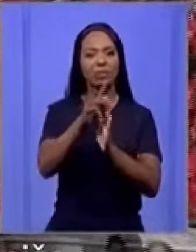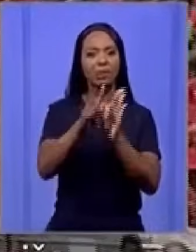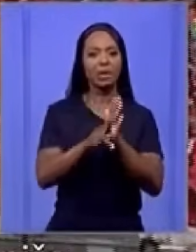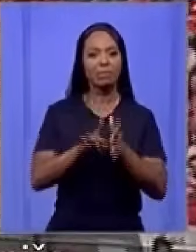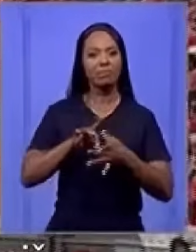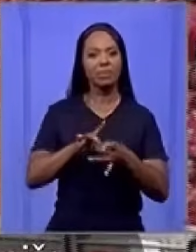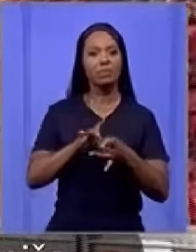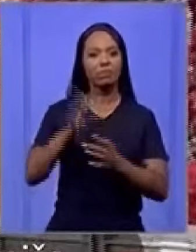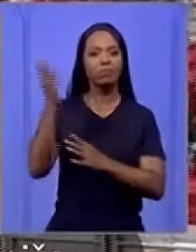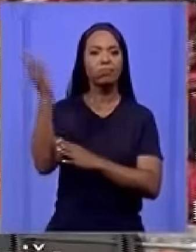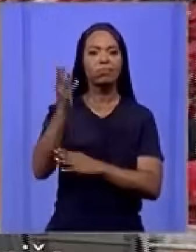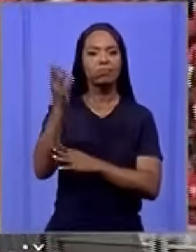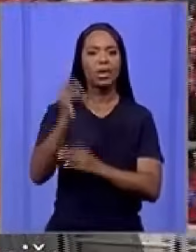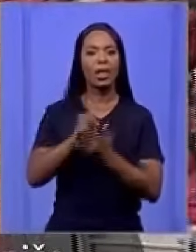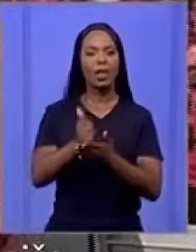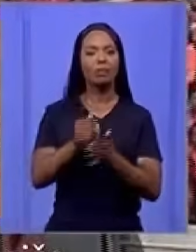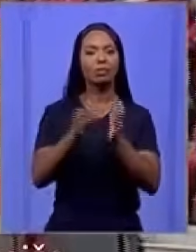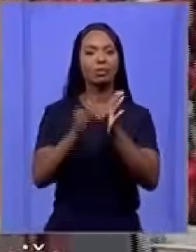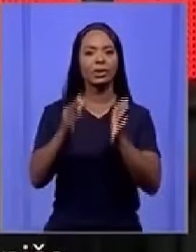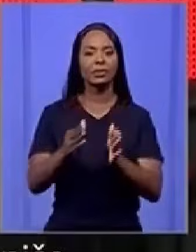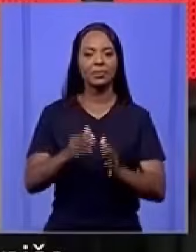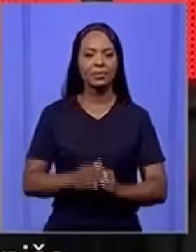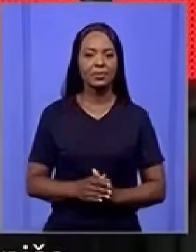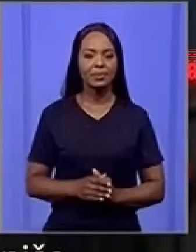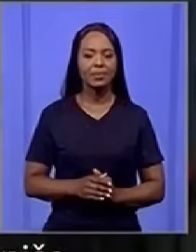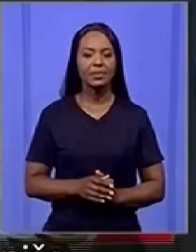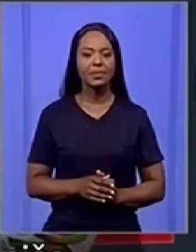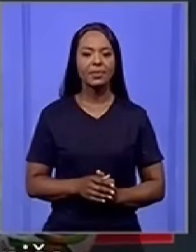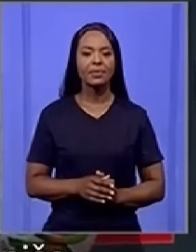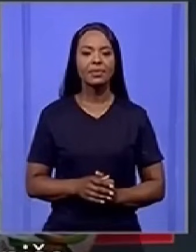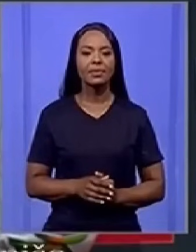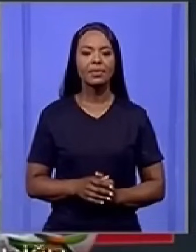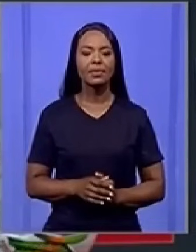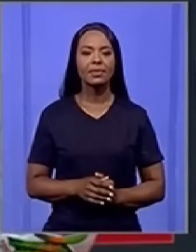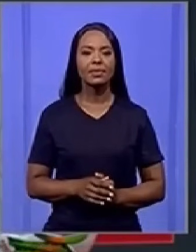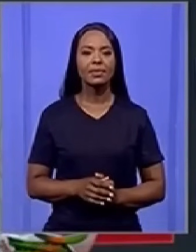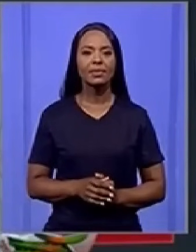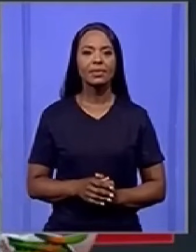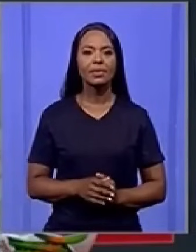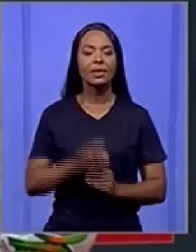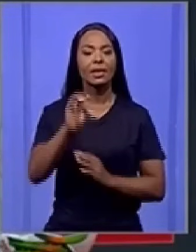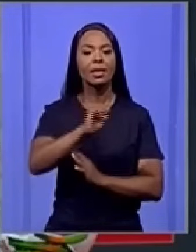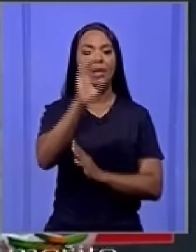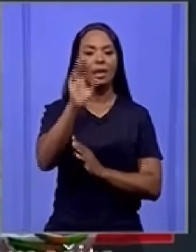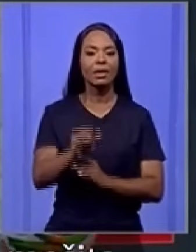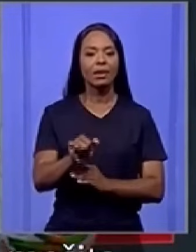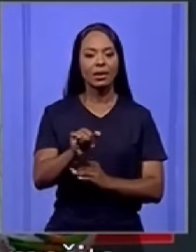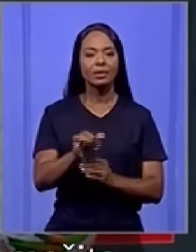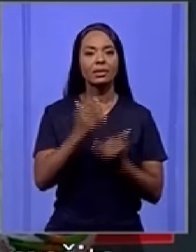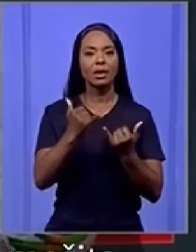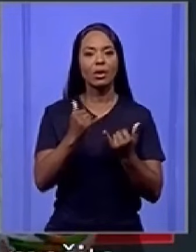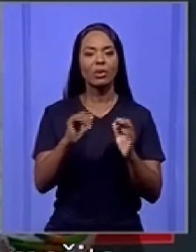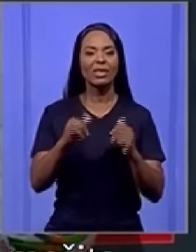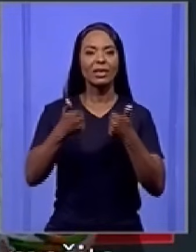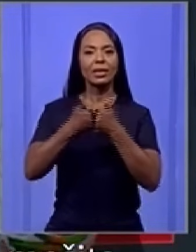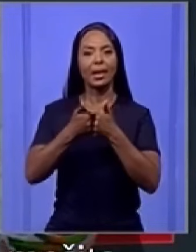le go putsa baithuti. South Africa needs friendly games against the big